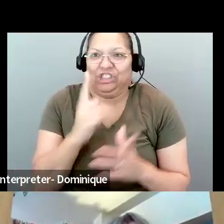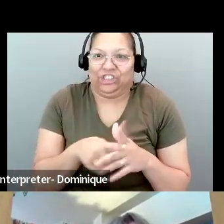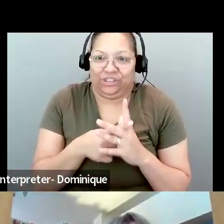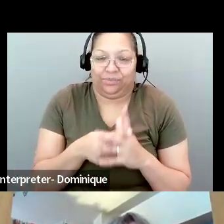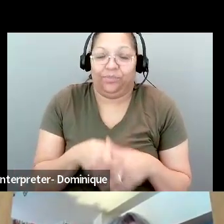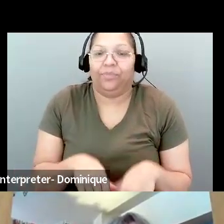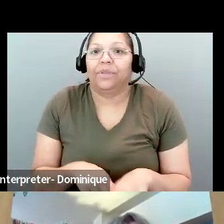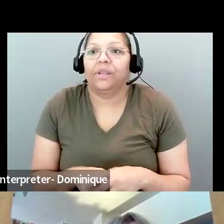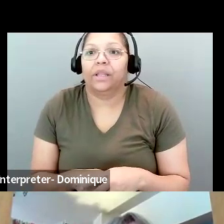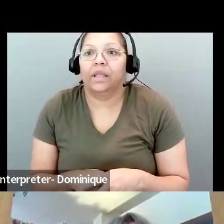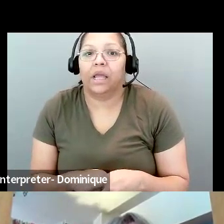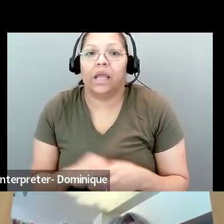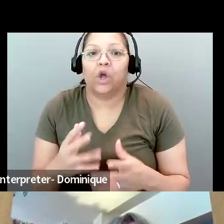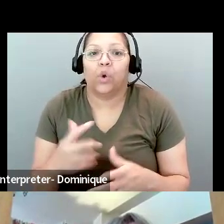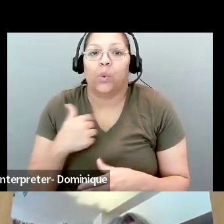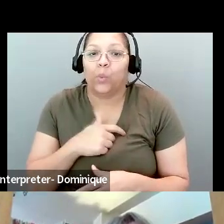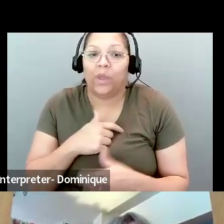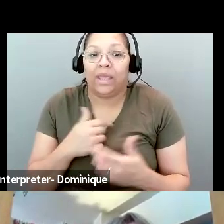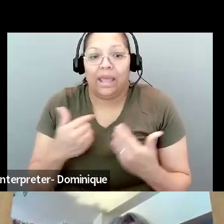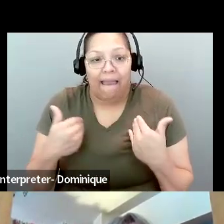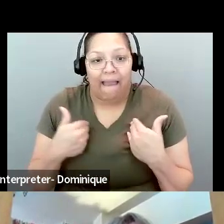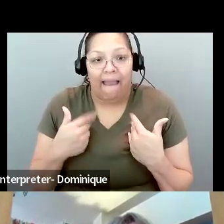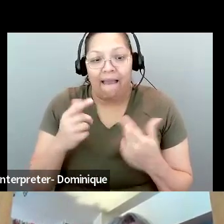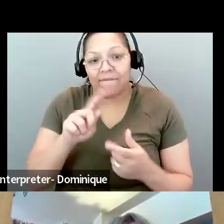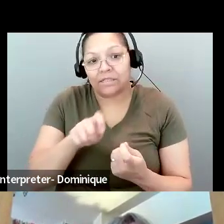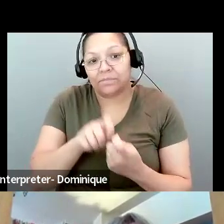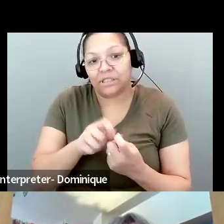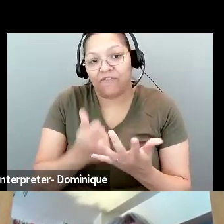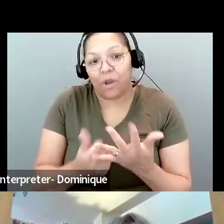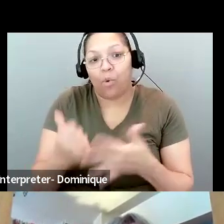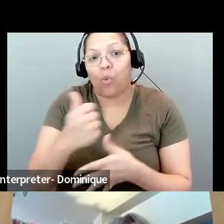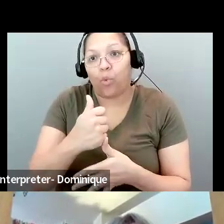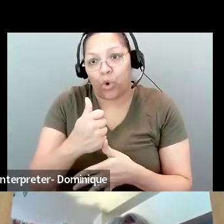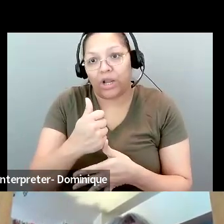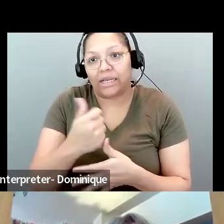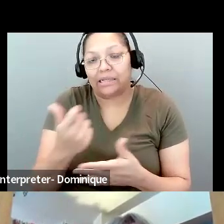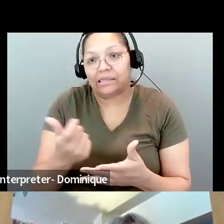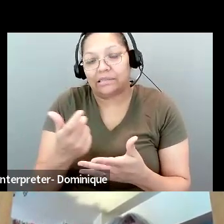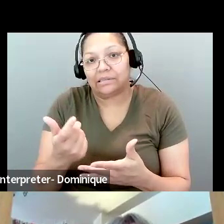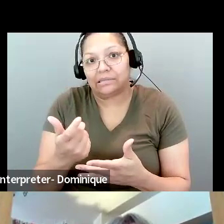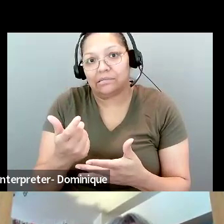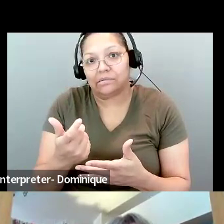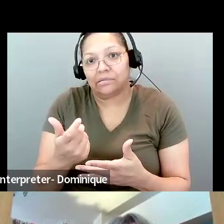you know, we do have certain priorities that we try to